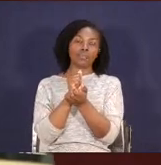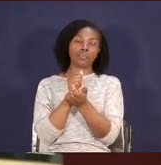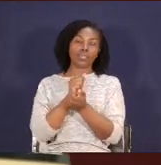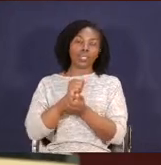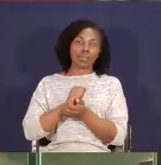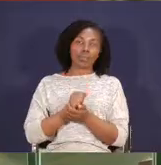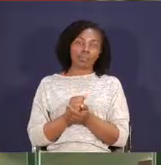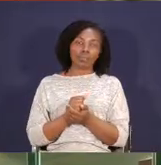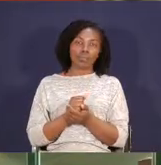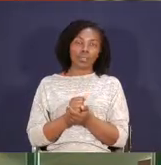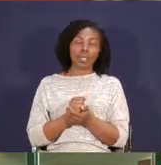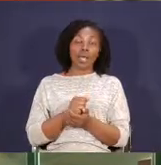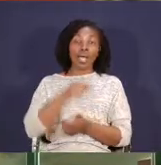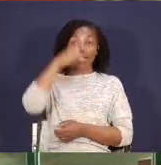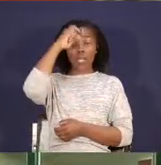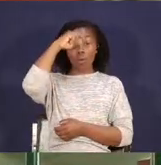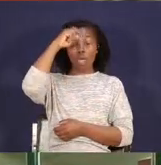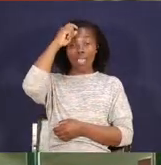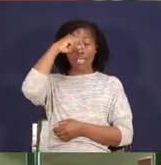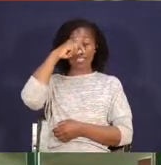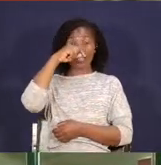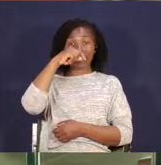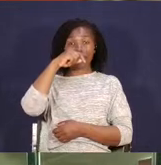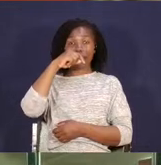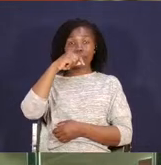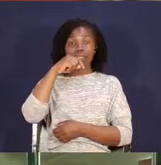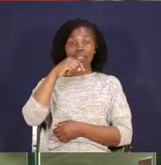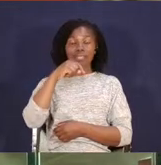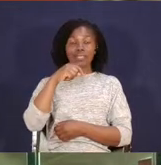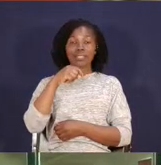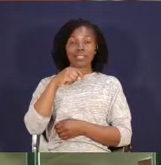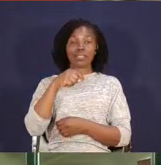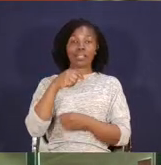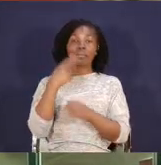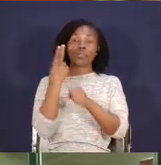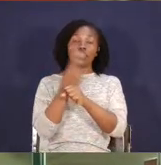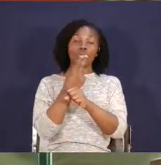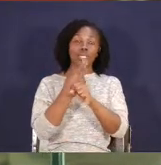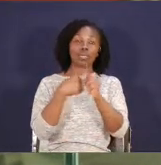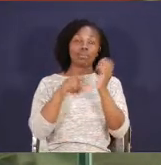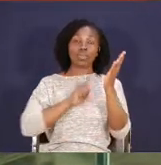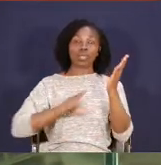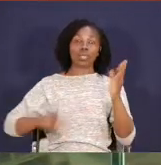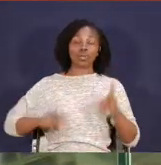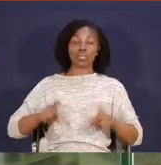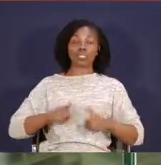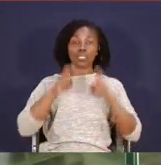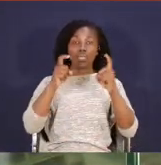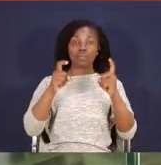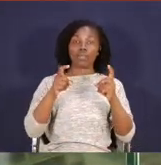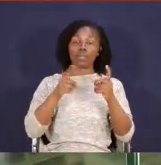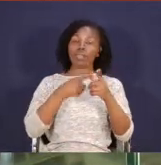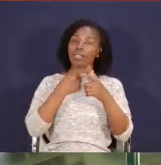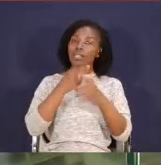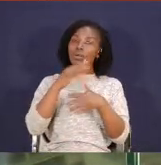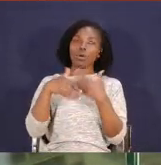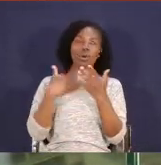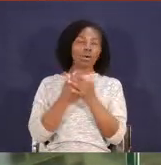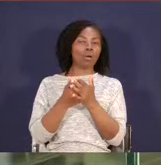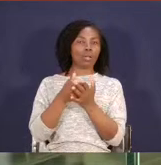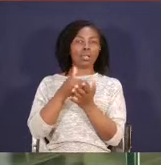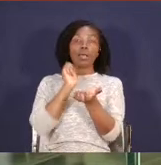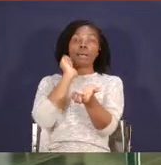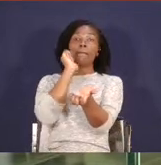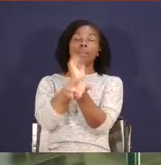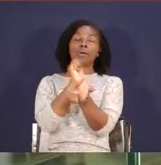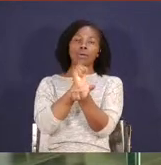know, wise investment. The best way to invest is in the kingdom of God. Then God took Paul with all his weaknesses and strengths,